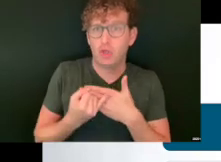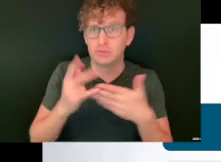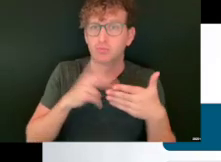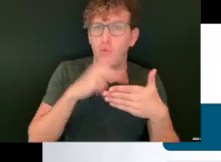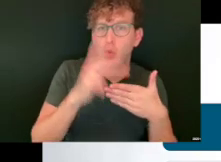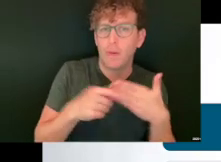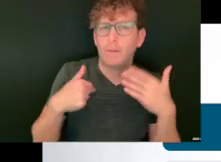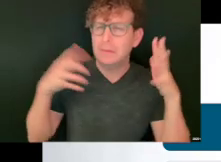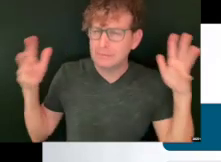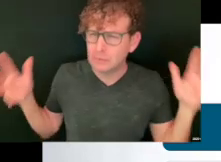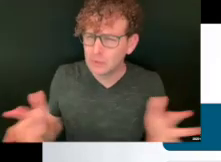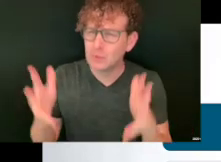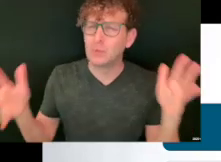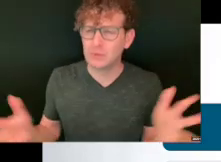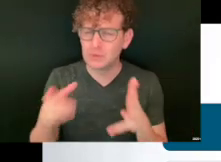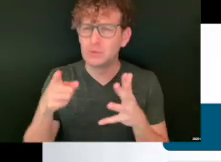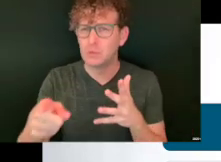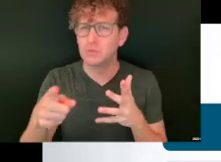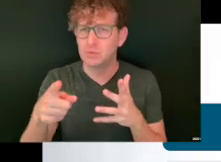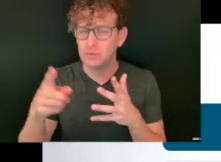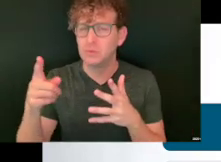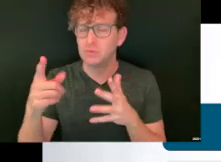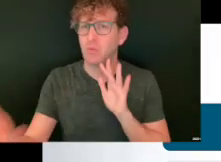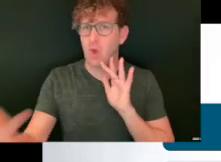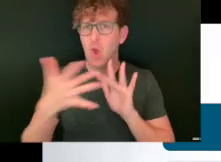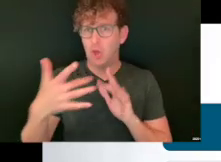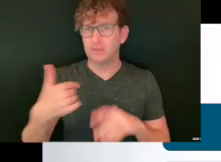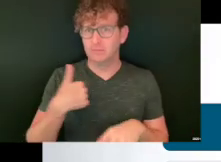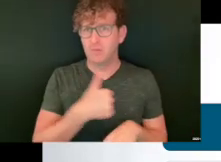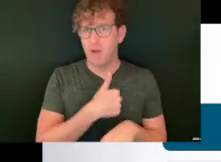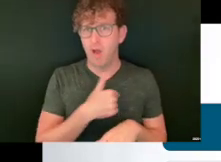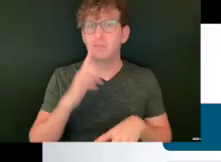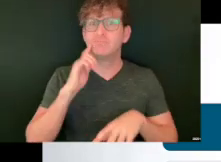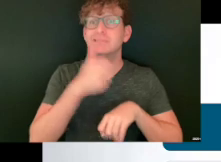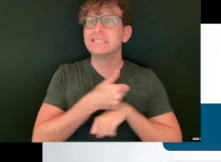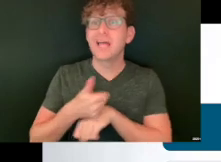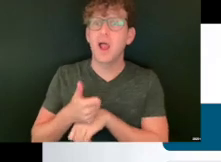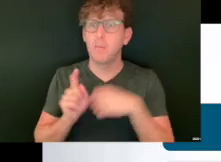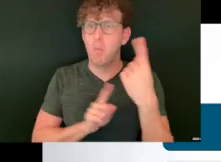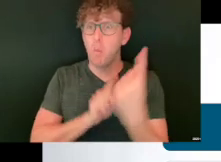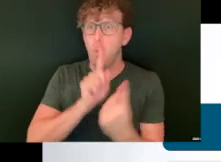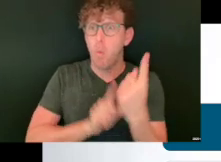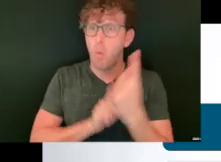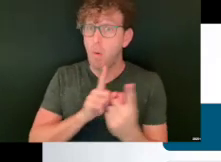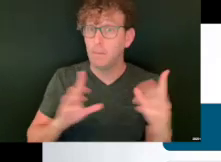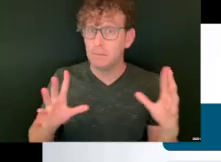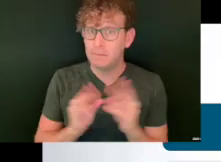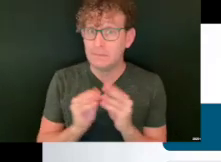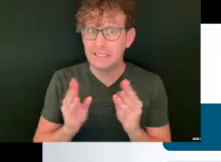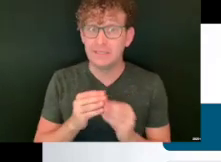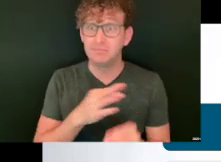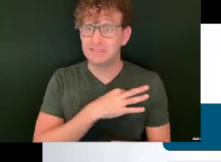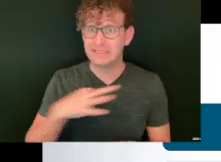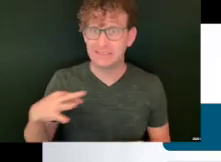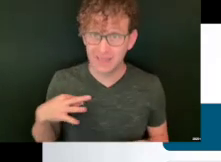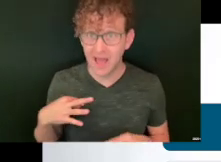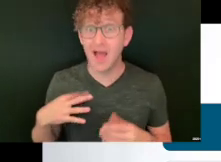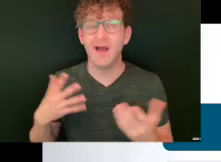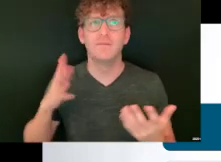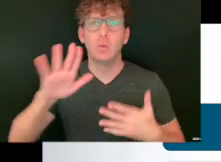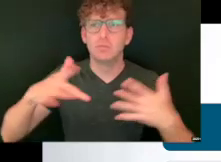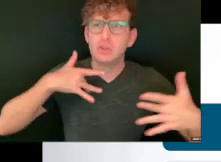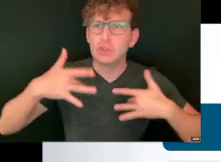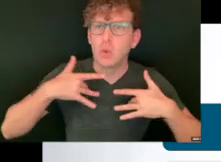solutions. And you're welcome to use the link to our online